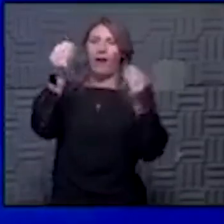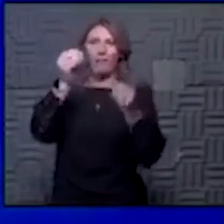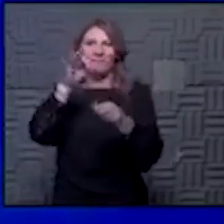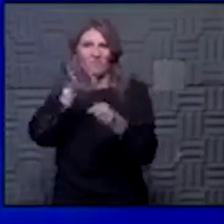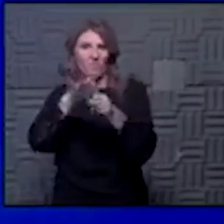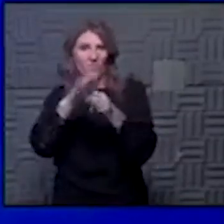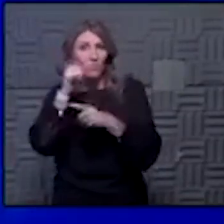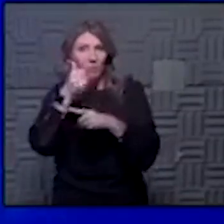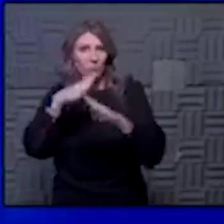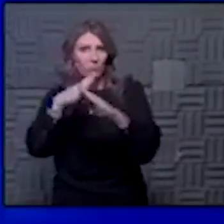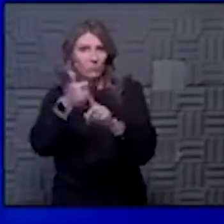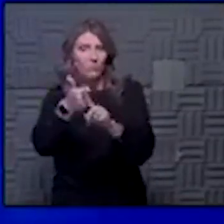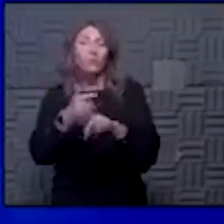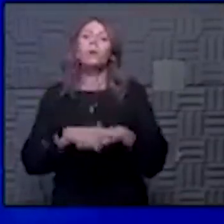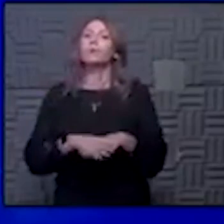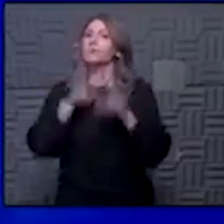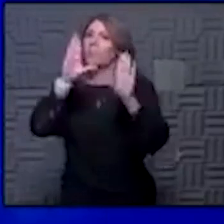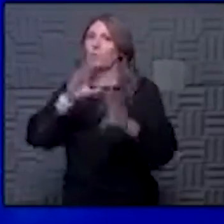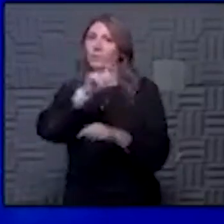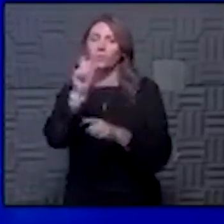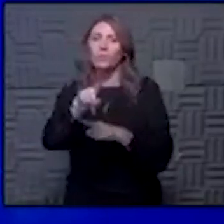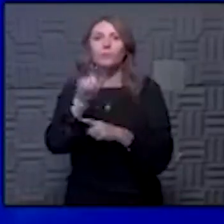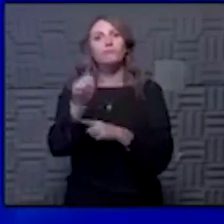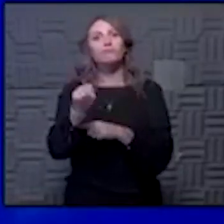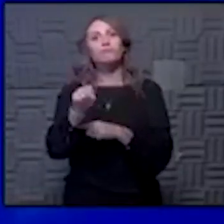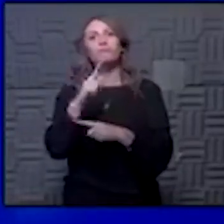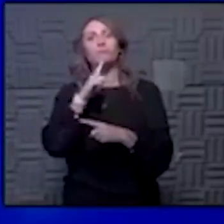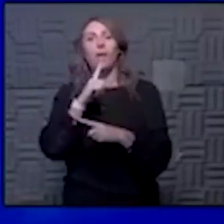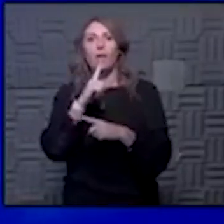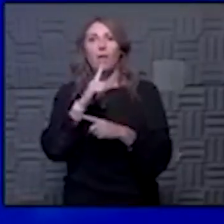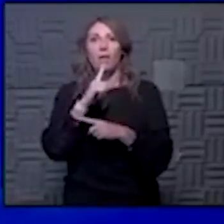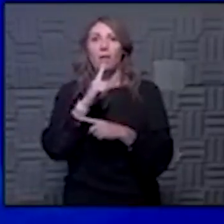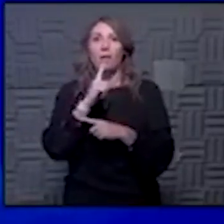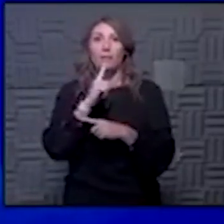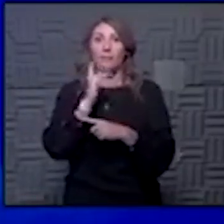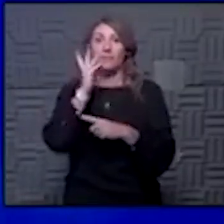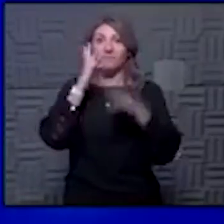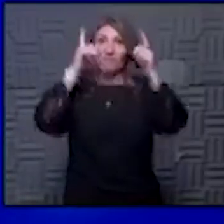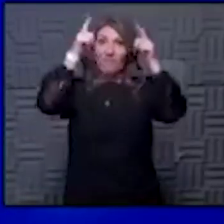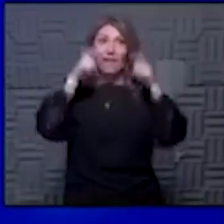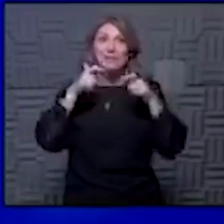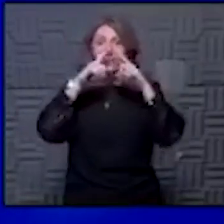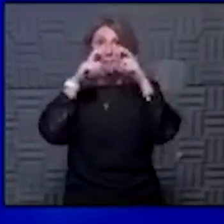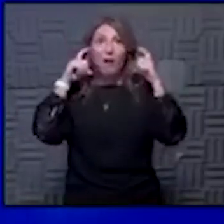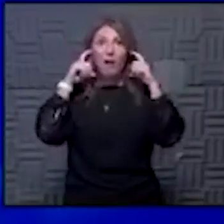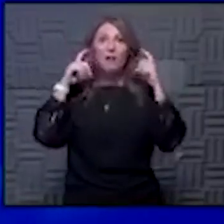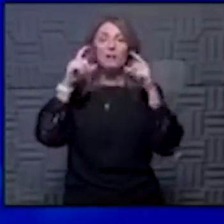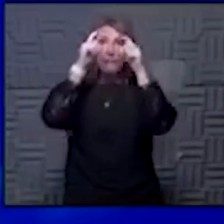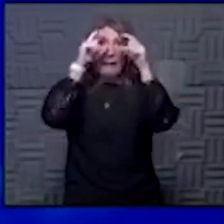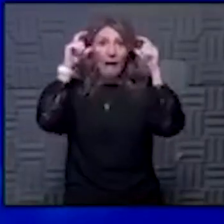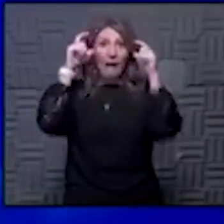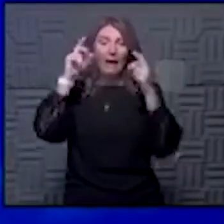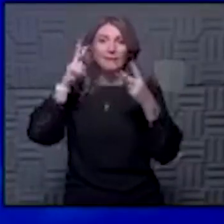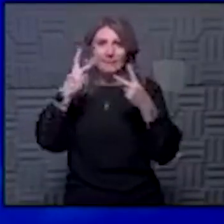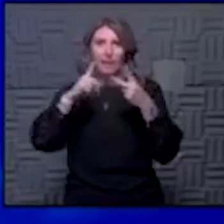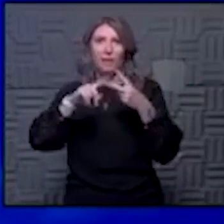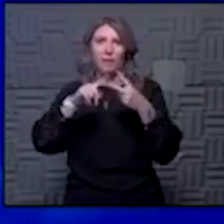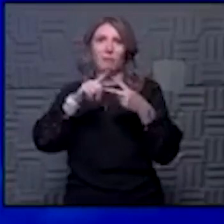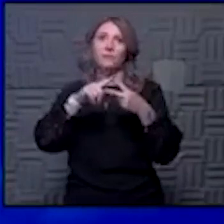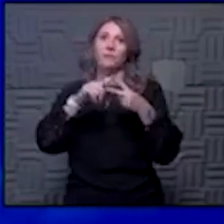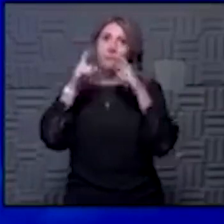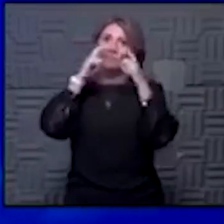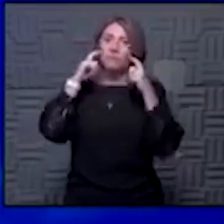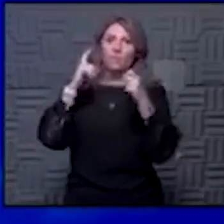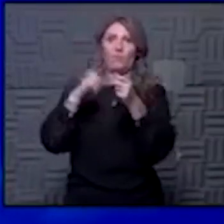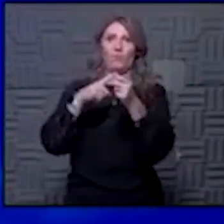That's a great question, Taylor. Thank you for asking that question. So, yeah, I think clearly face masks are important. After that, I go with eye protection because, what I know